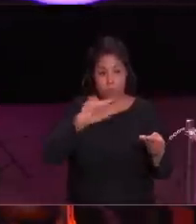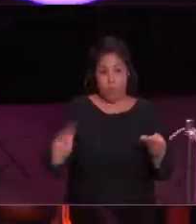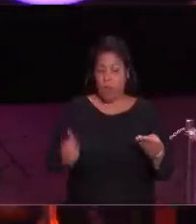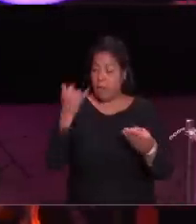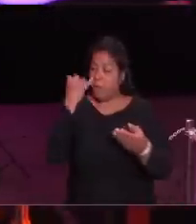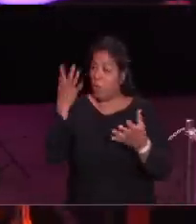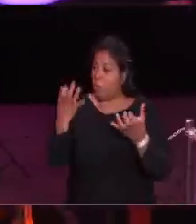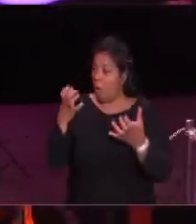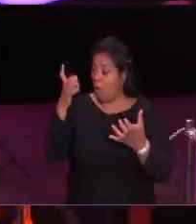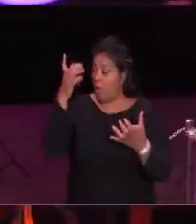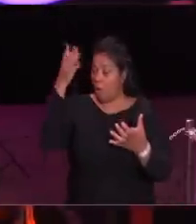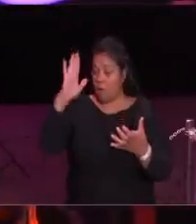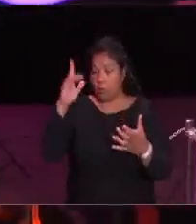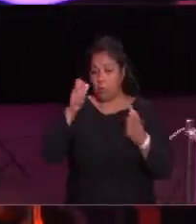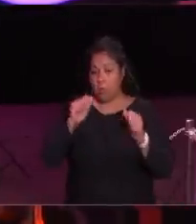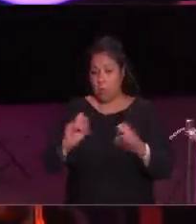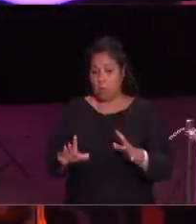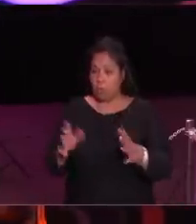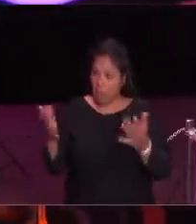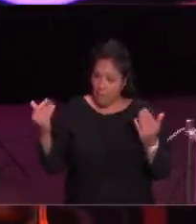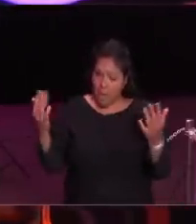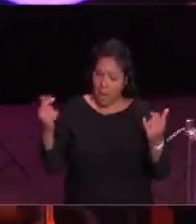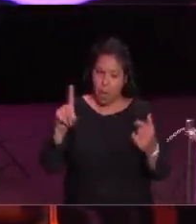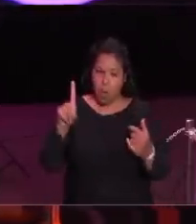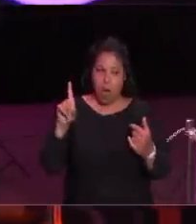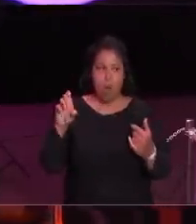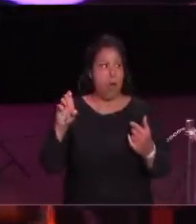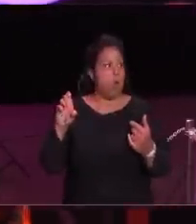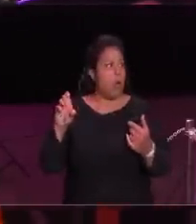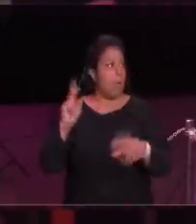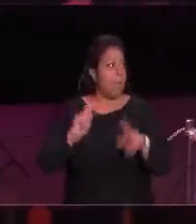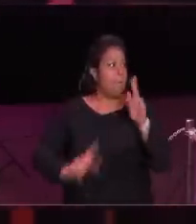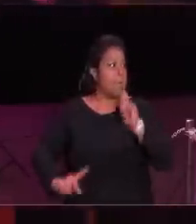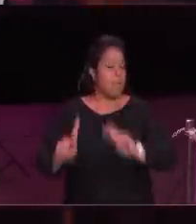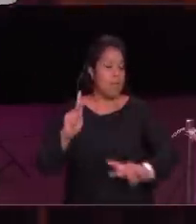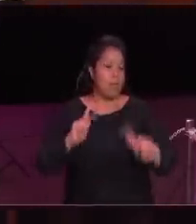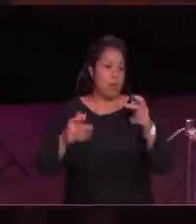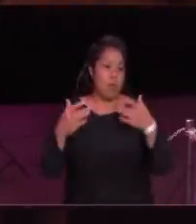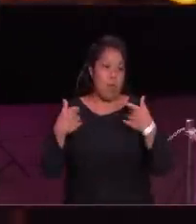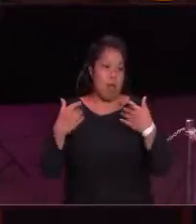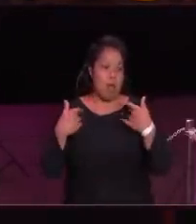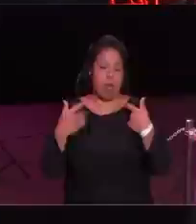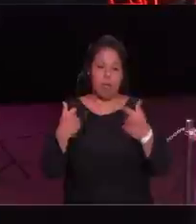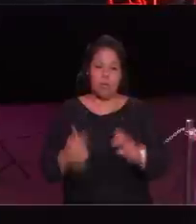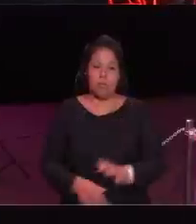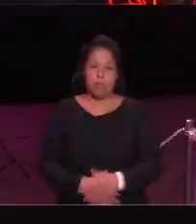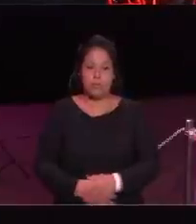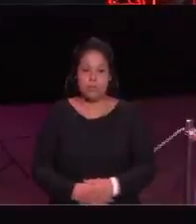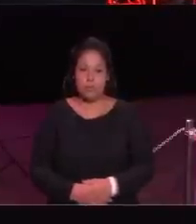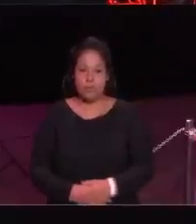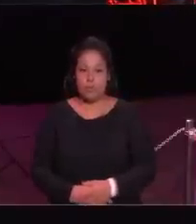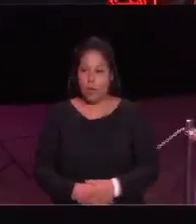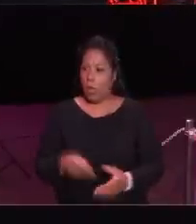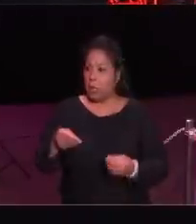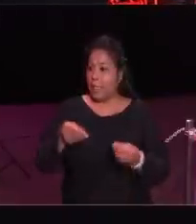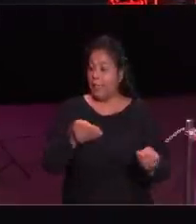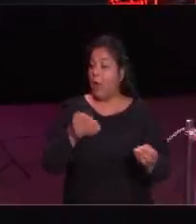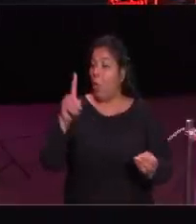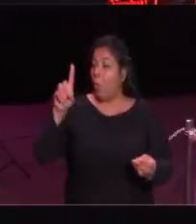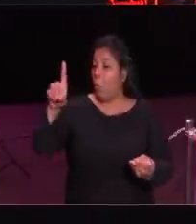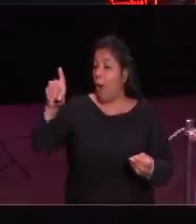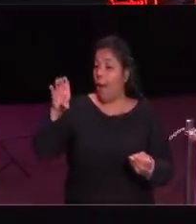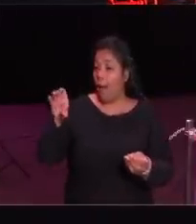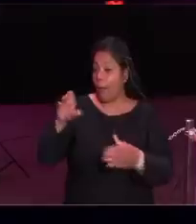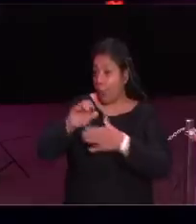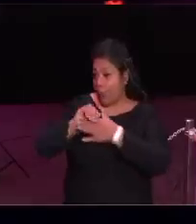you, I want you to come. 100, quickly, come, come. 100 jóvenes que den $100.